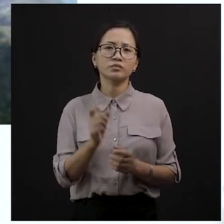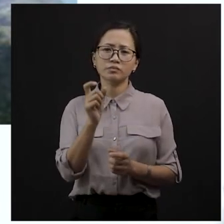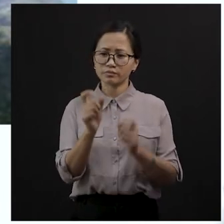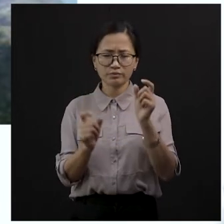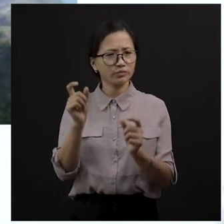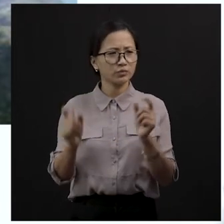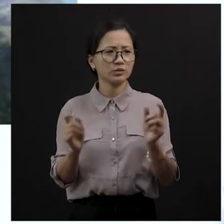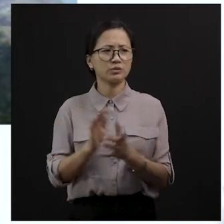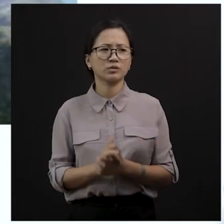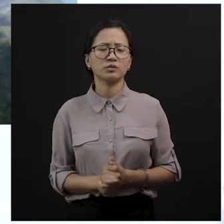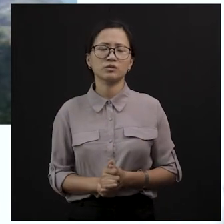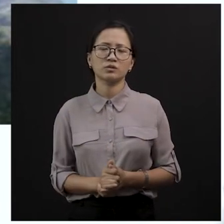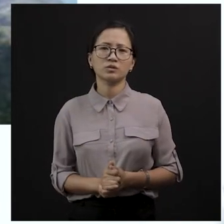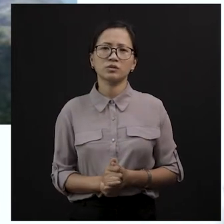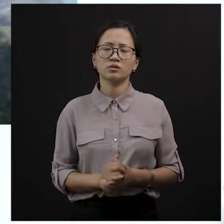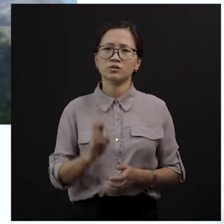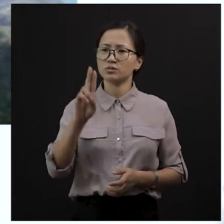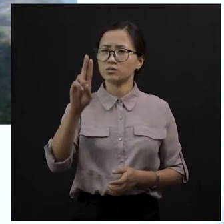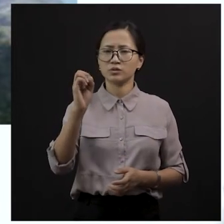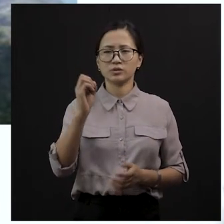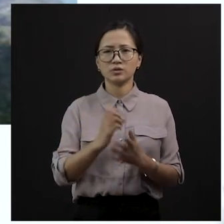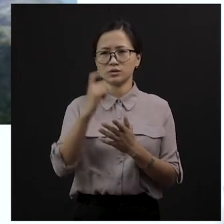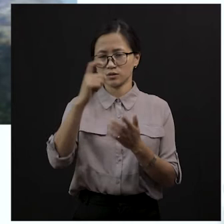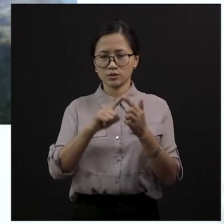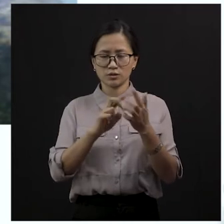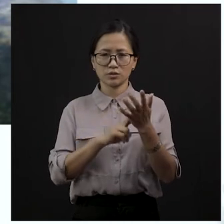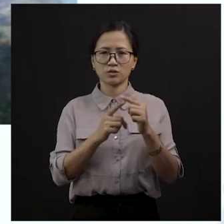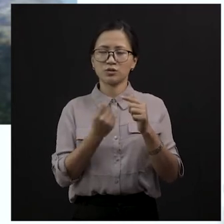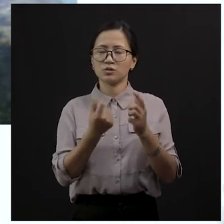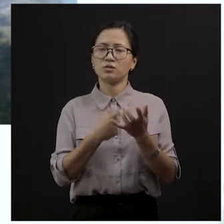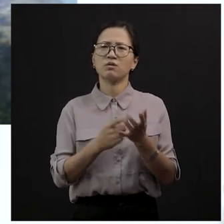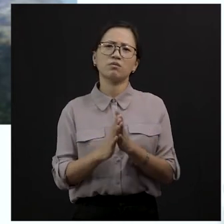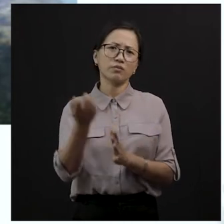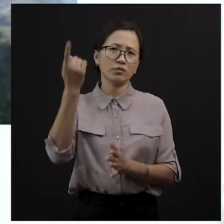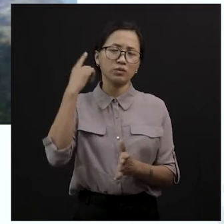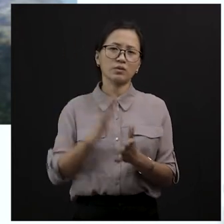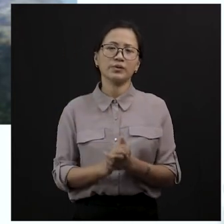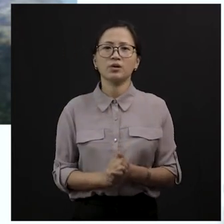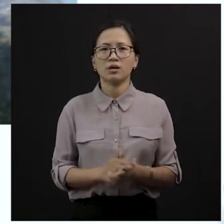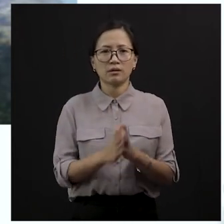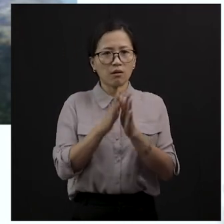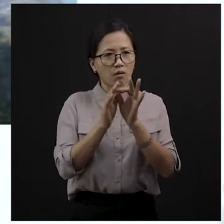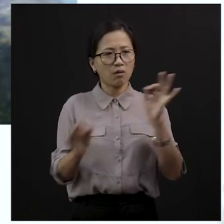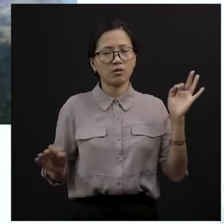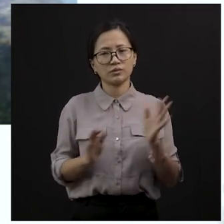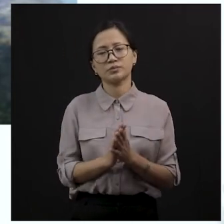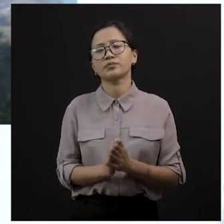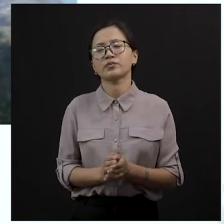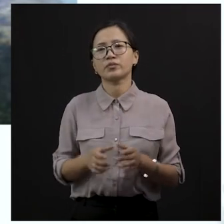till before the 20th century, they were using this hot air balloon to fly.